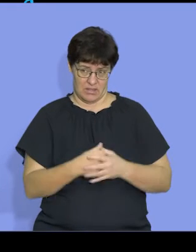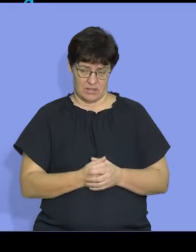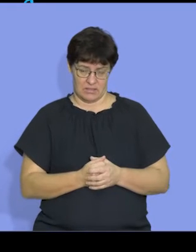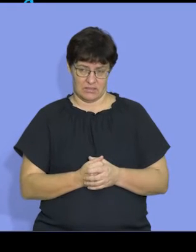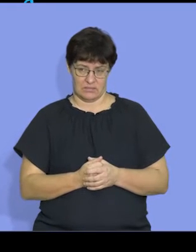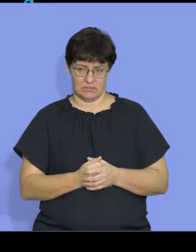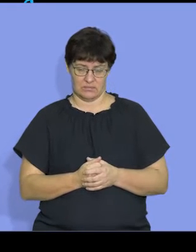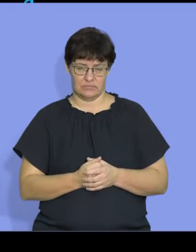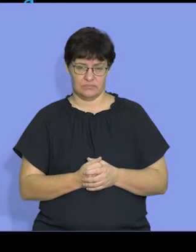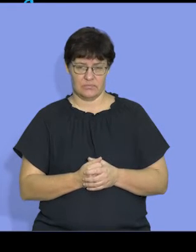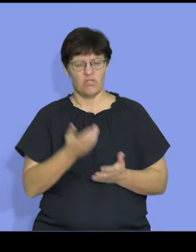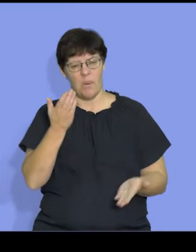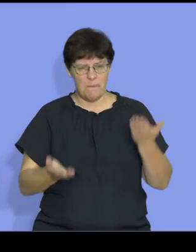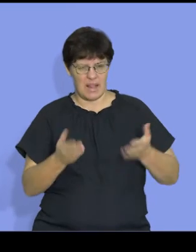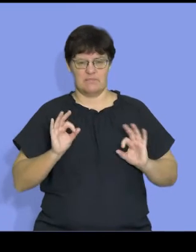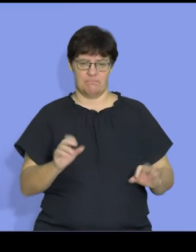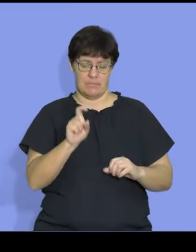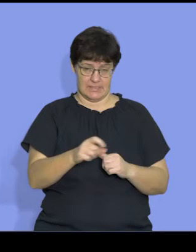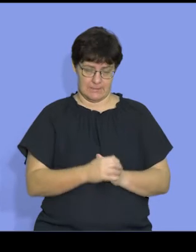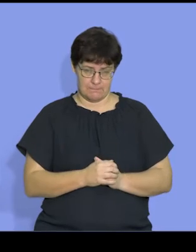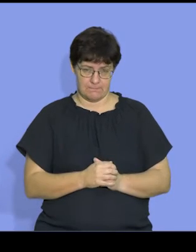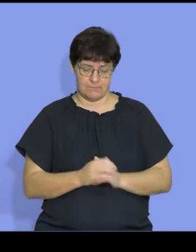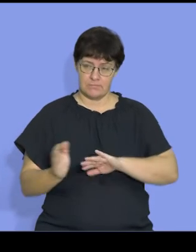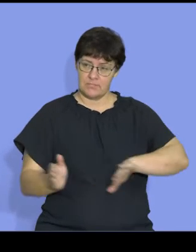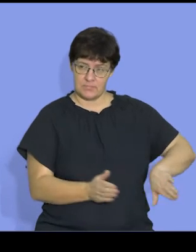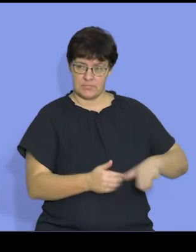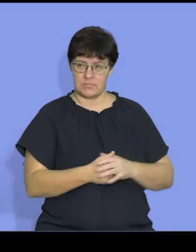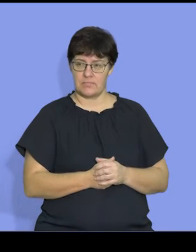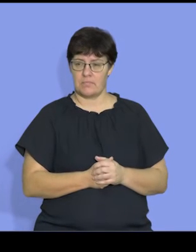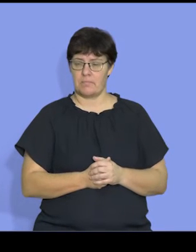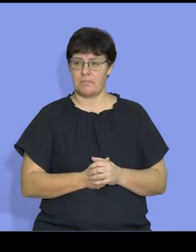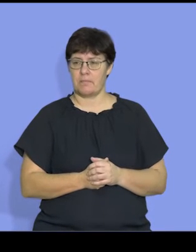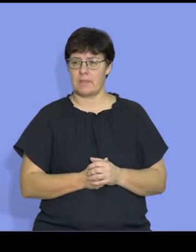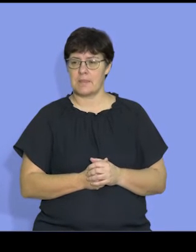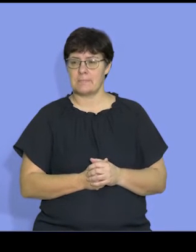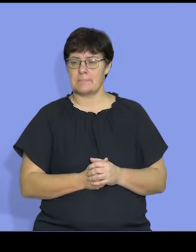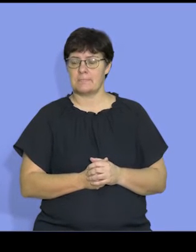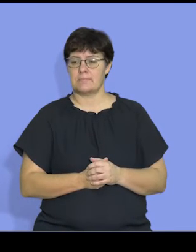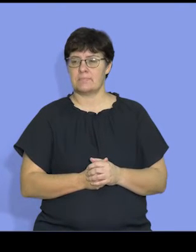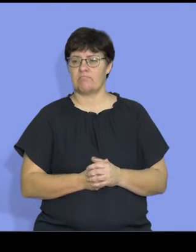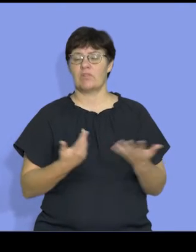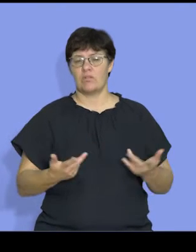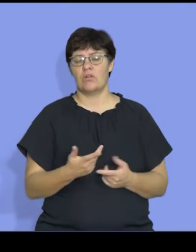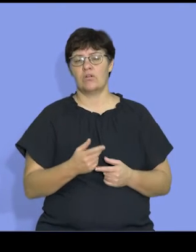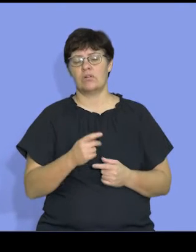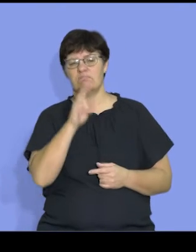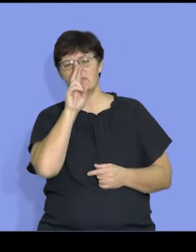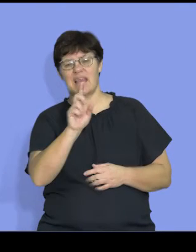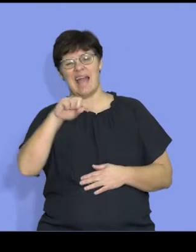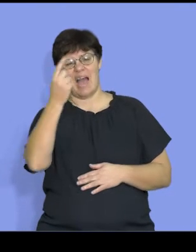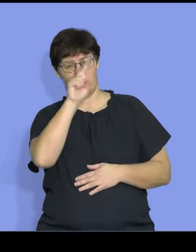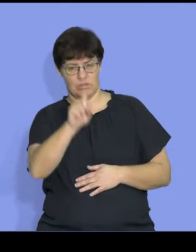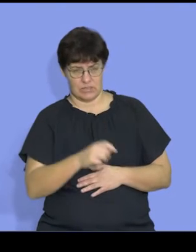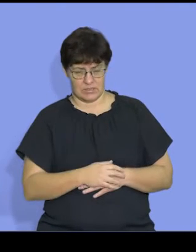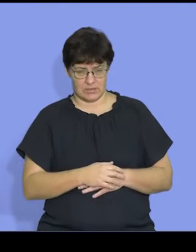stuff in terms of balancing, right? Okay, so we have, I managed to attempt that. Now let's look at the other question, which